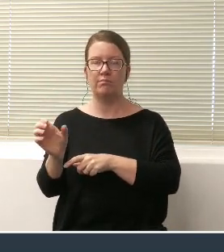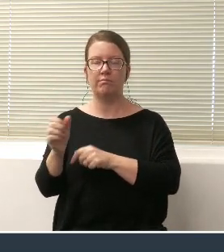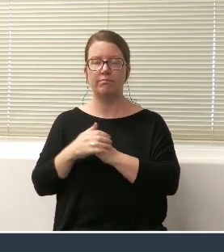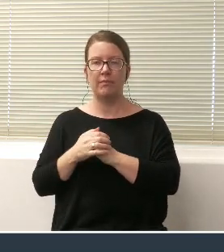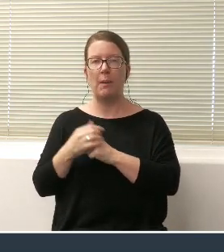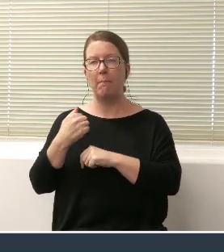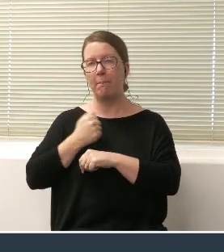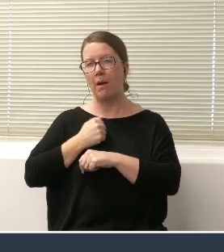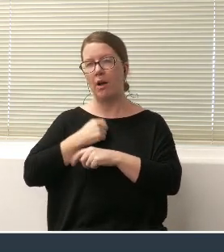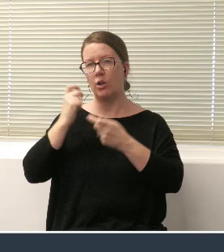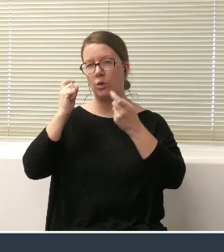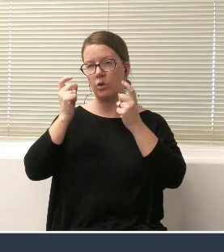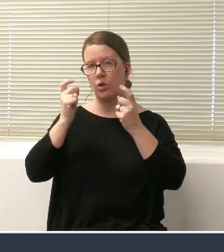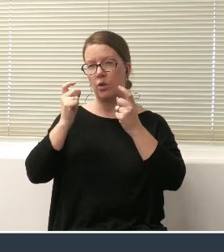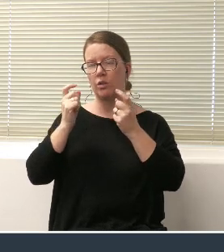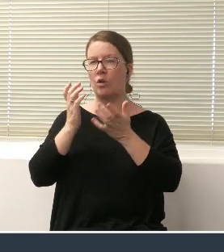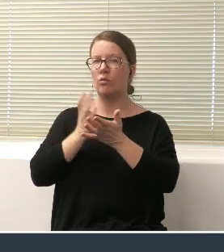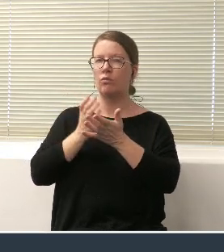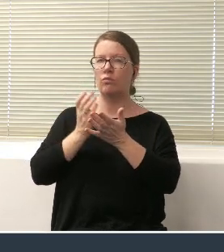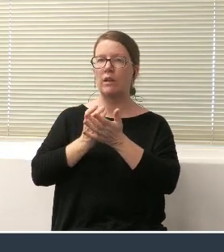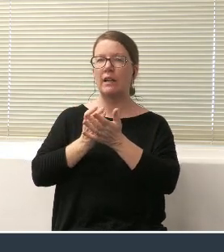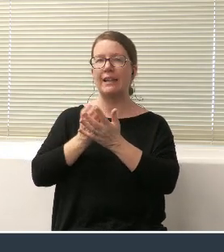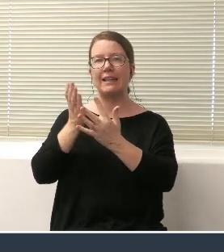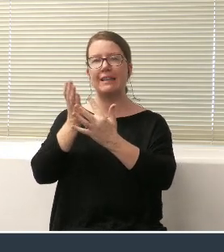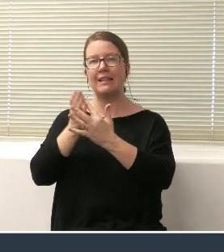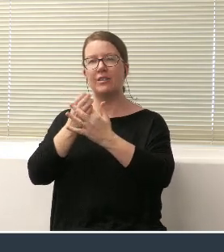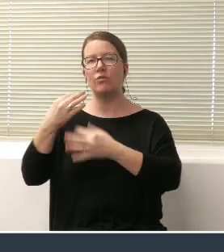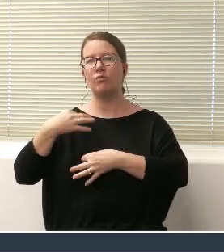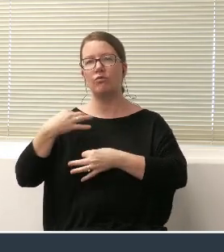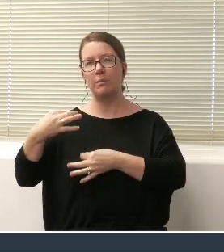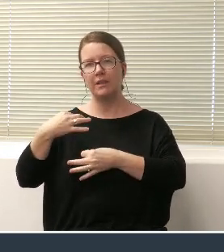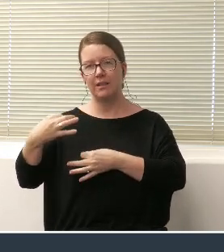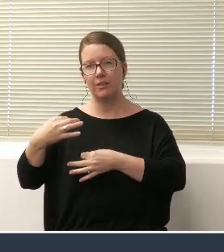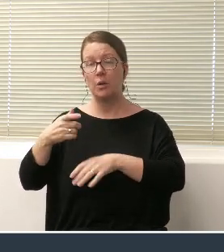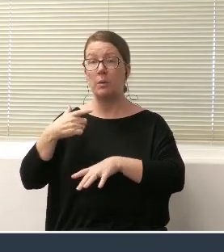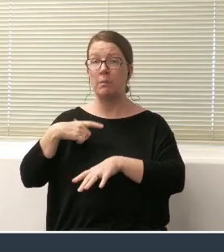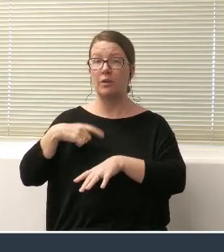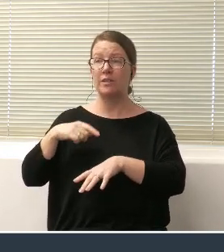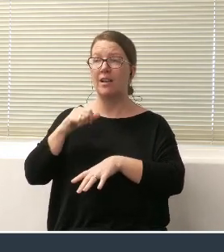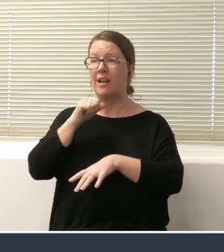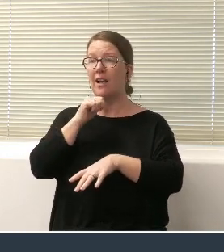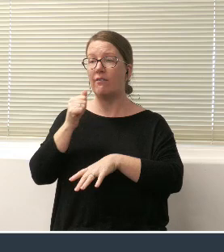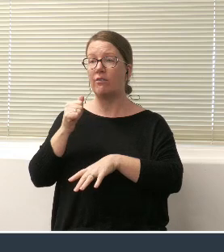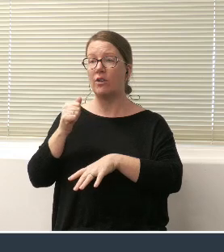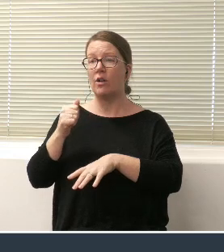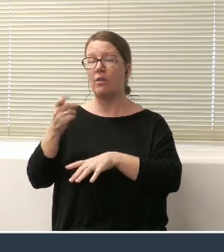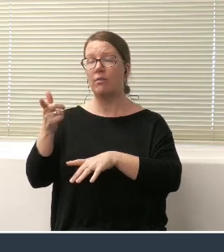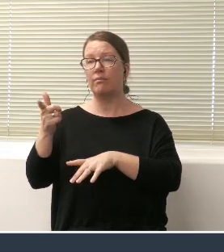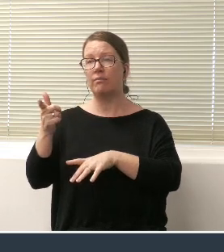that is that it's not excessive representation, because sometimes the purpose of the CCTO can be diluted by the